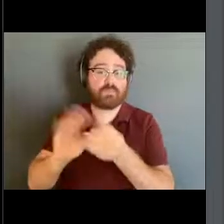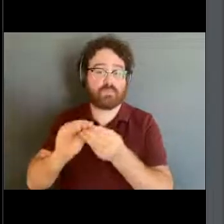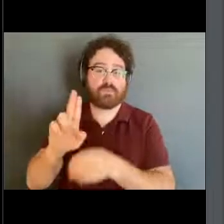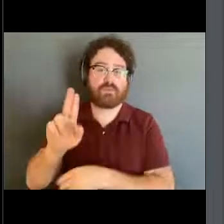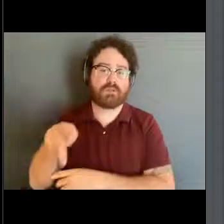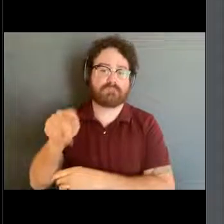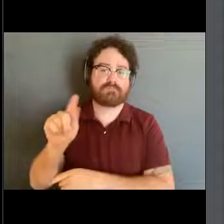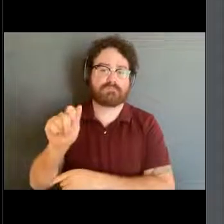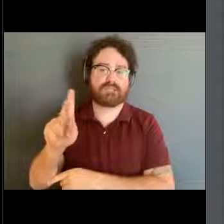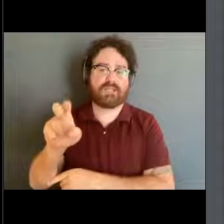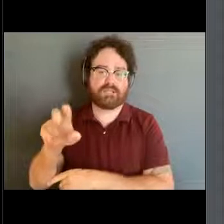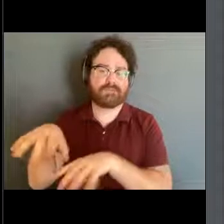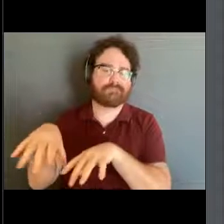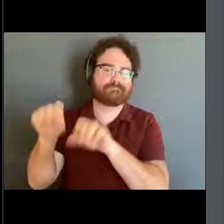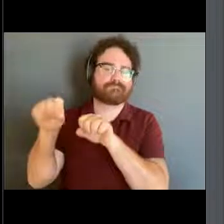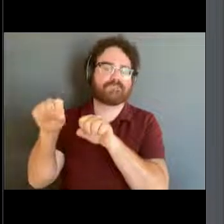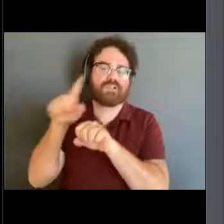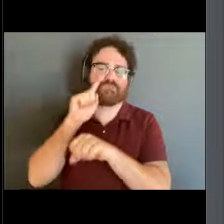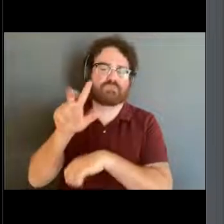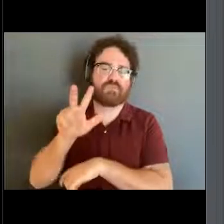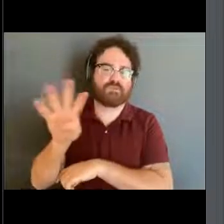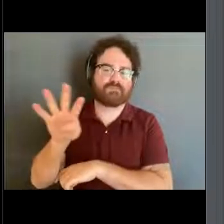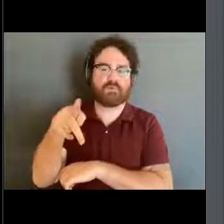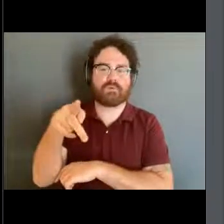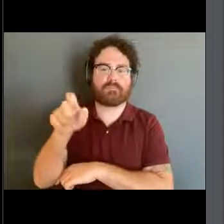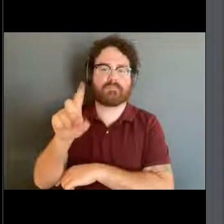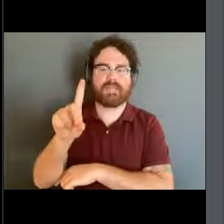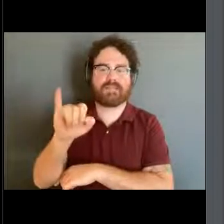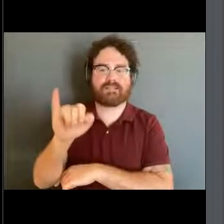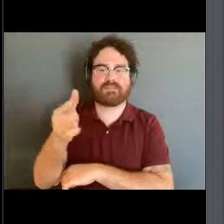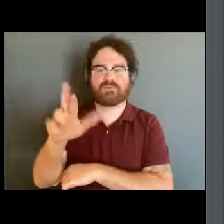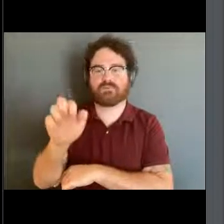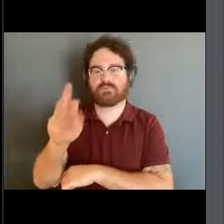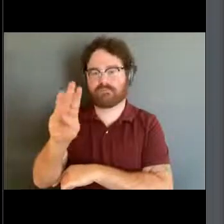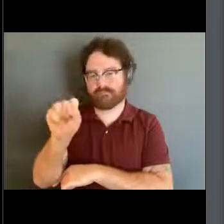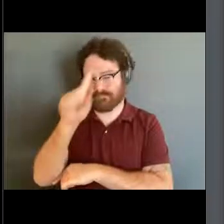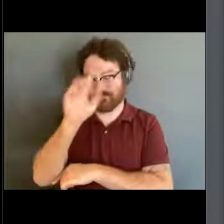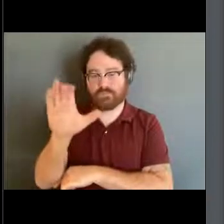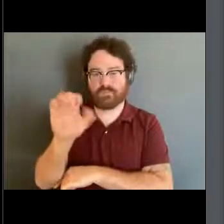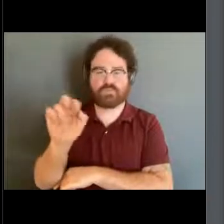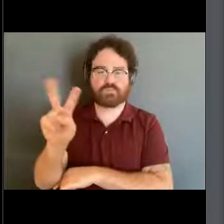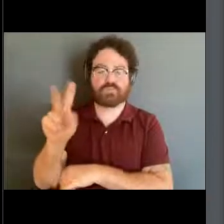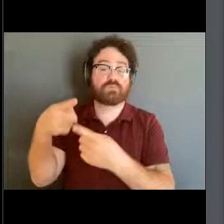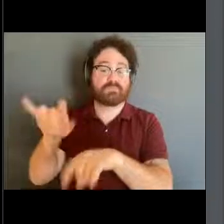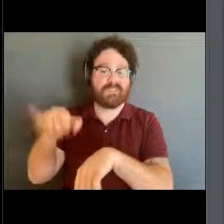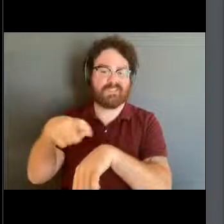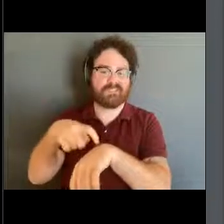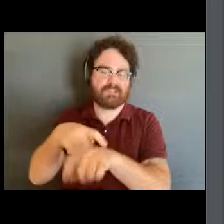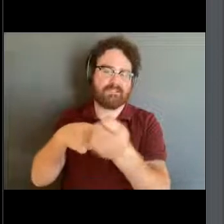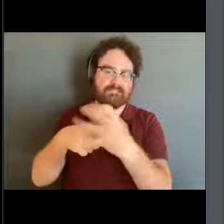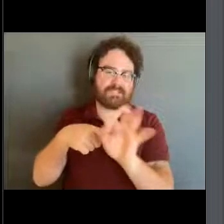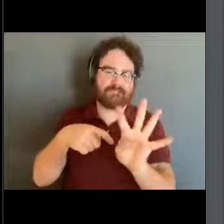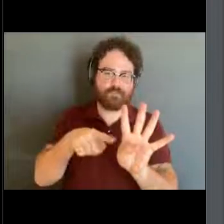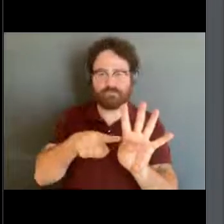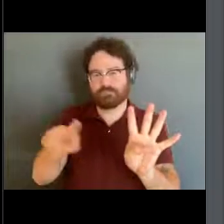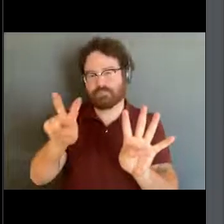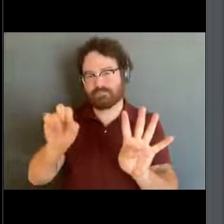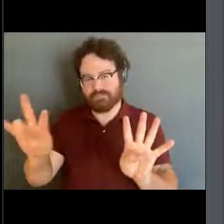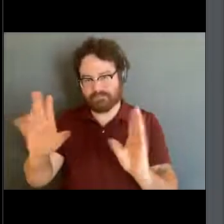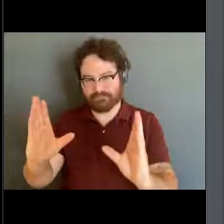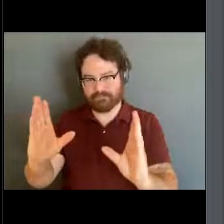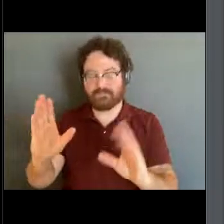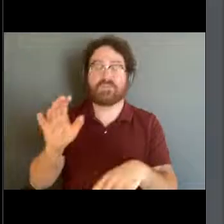about 34 petagrams of carbon in that time frame. And there was some release of CO2 back to the